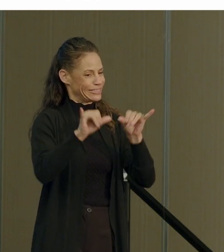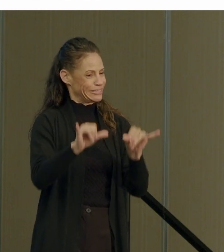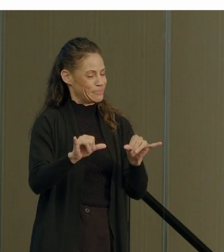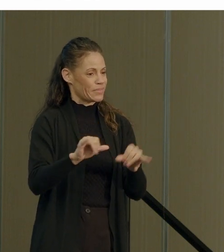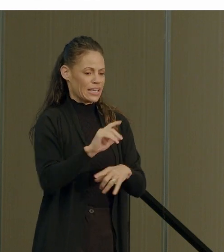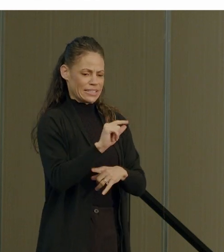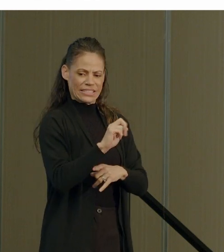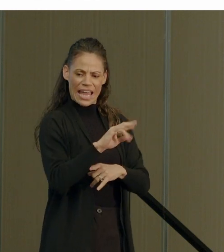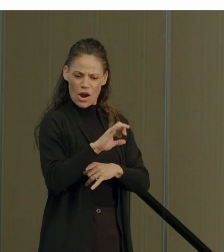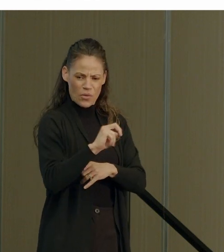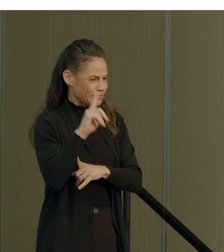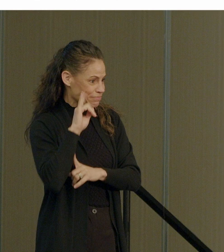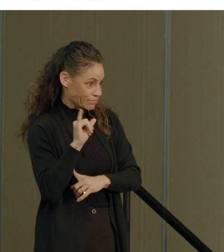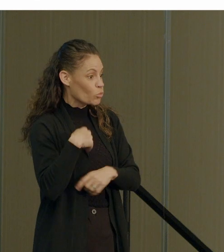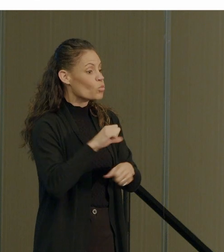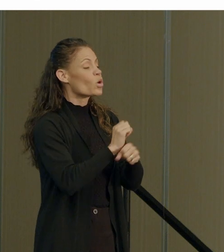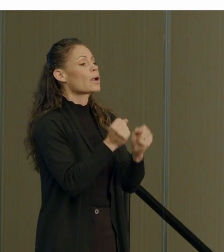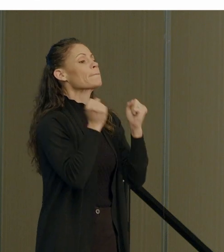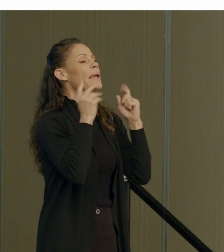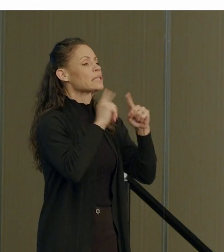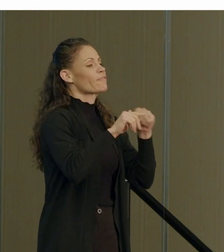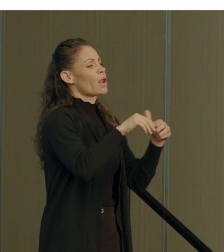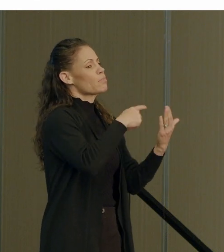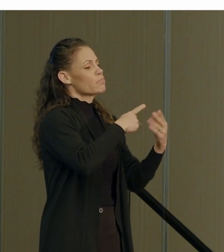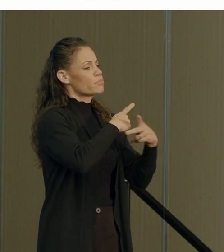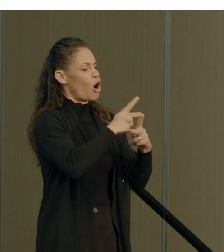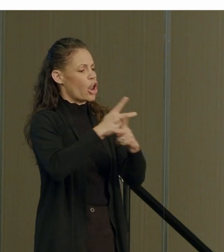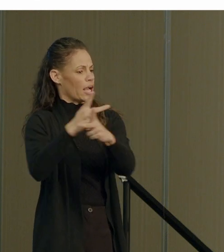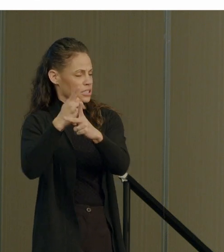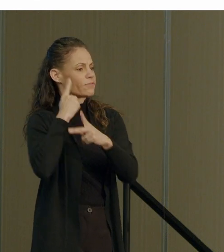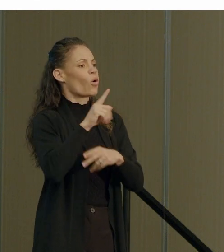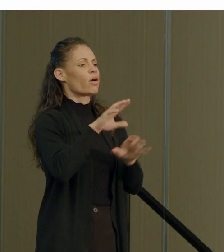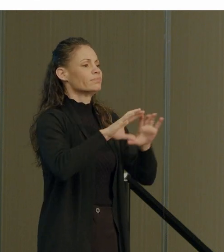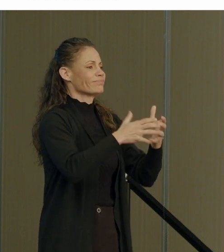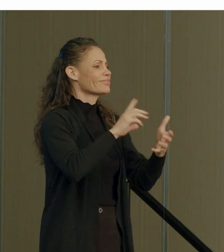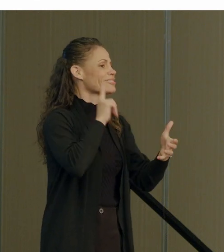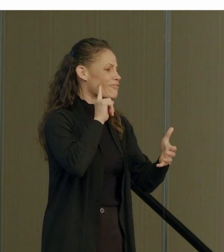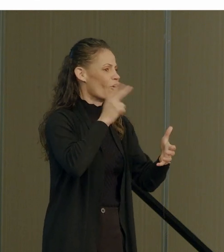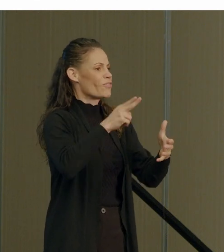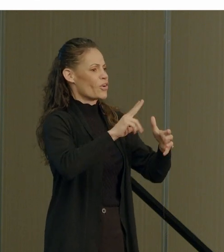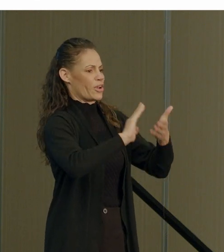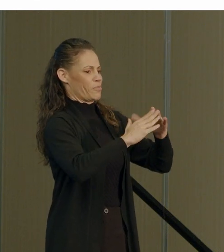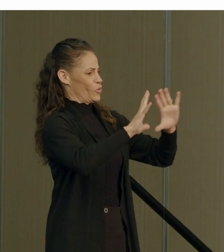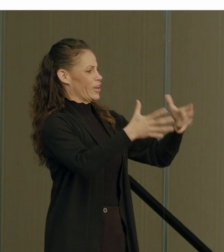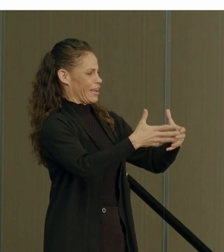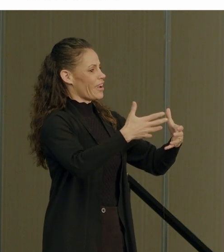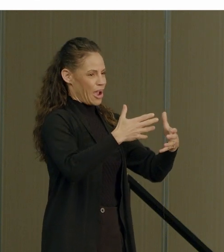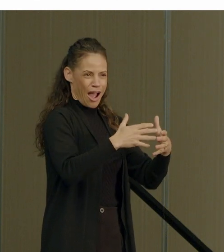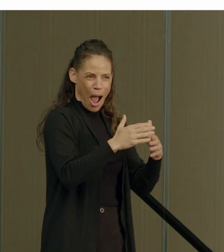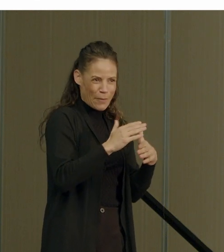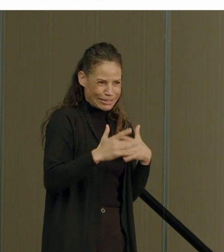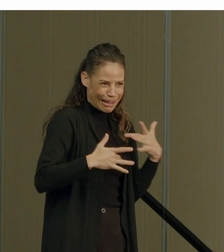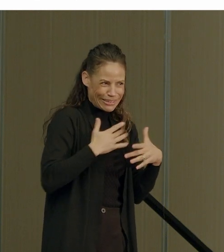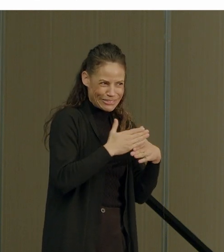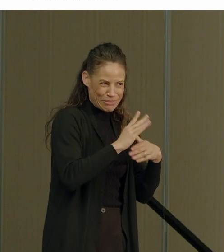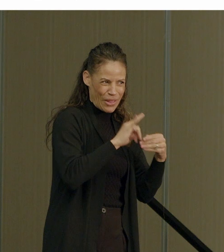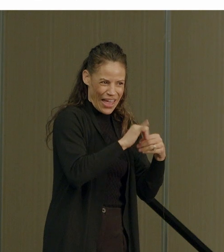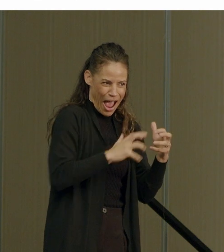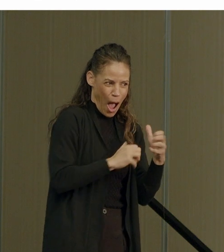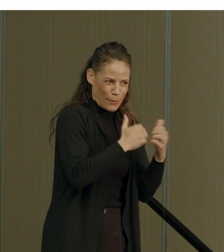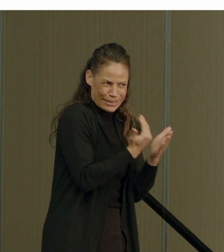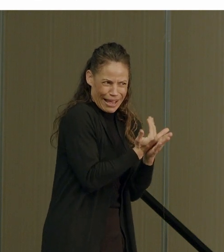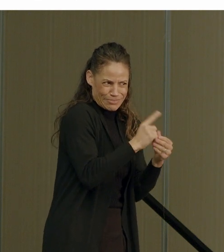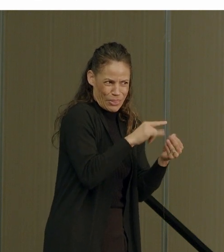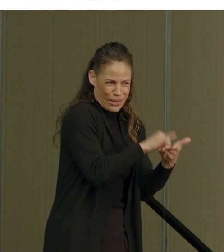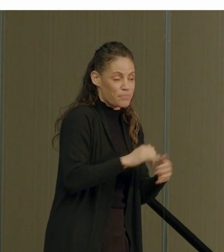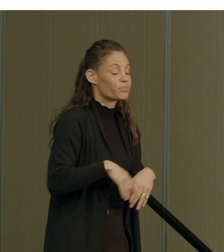on a variety of our products for people that are deaf and hard of hearing, so excited to share some updates in that space today. Let's start with live